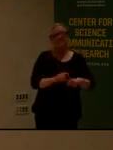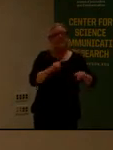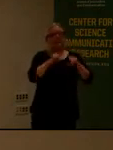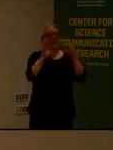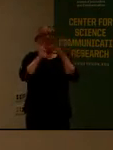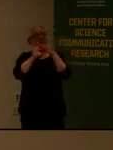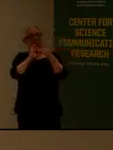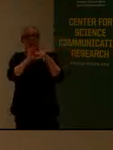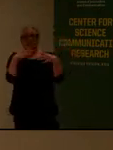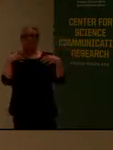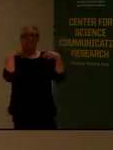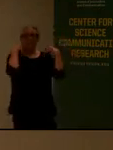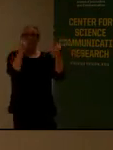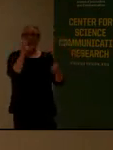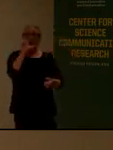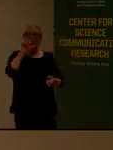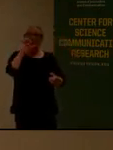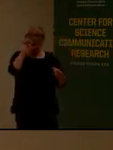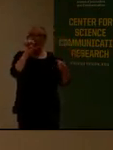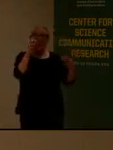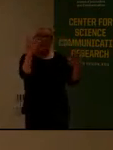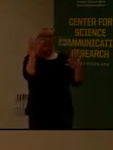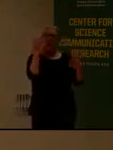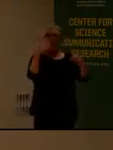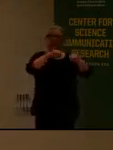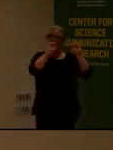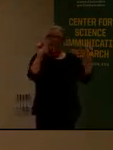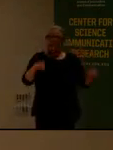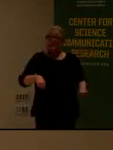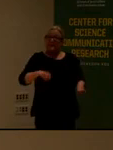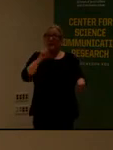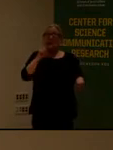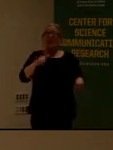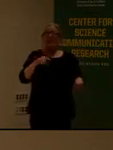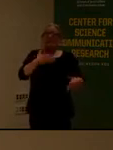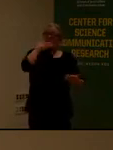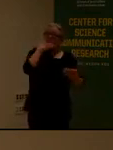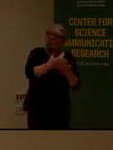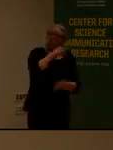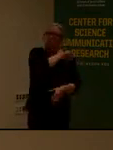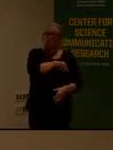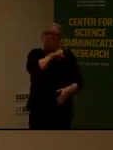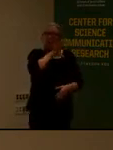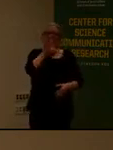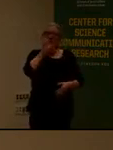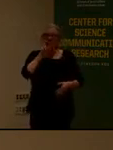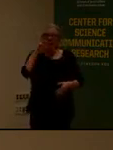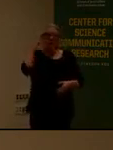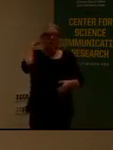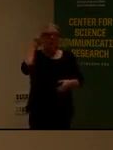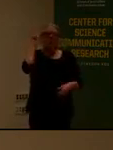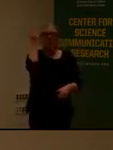in the healthcare system to deliver high quality care that is accessible to everyone.